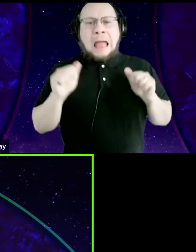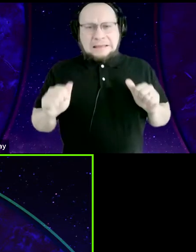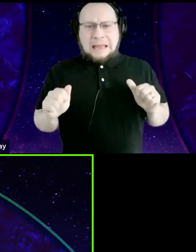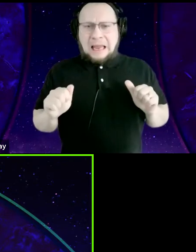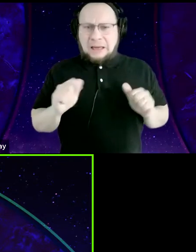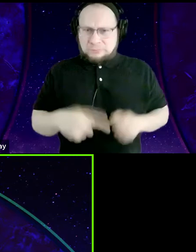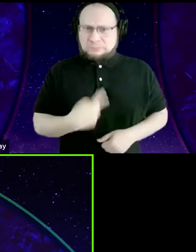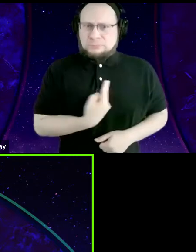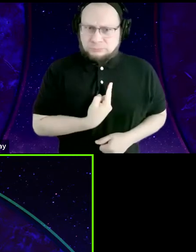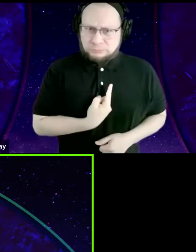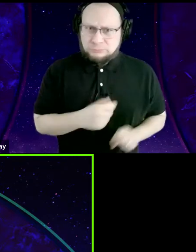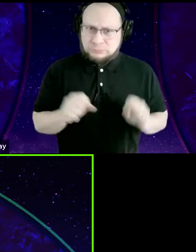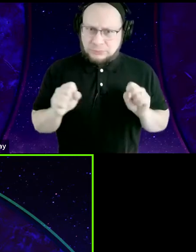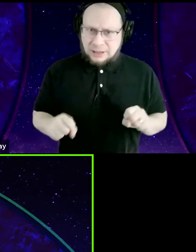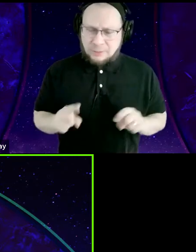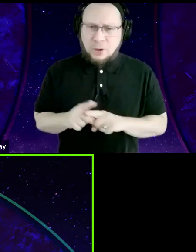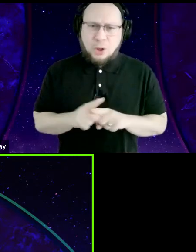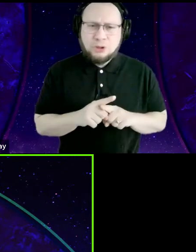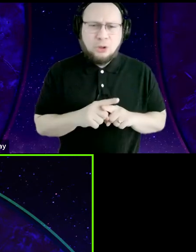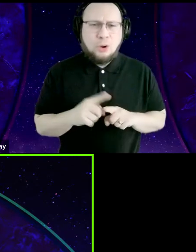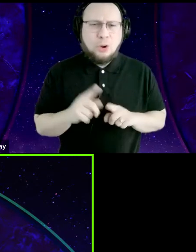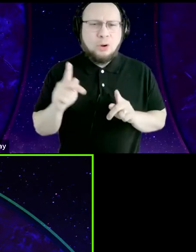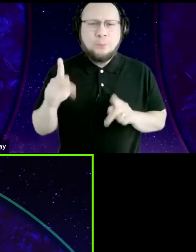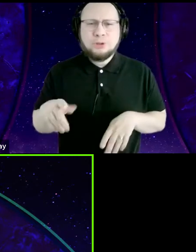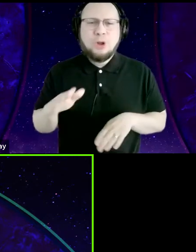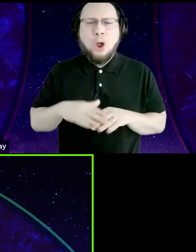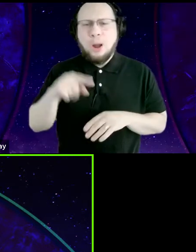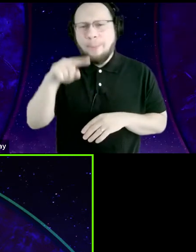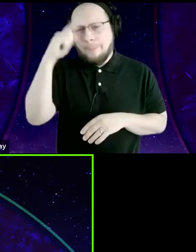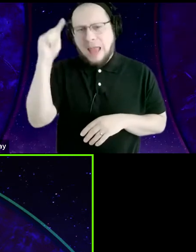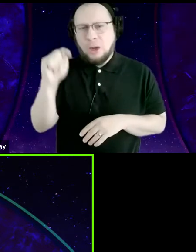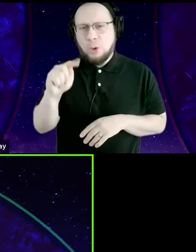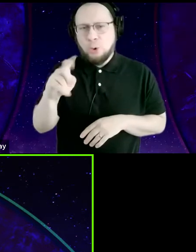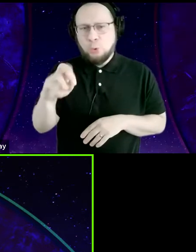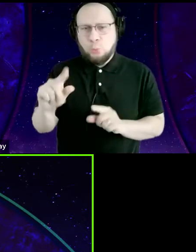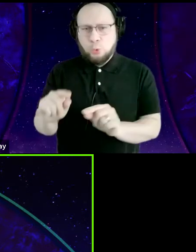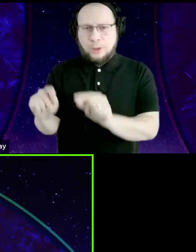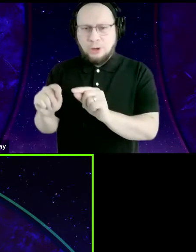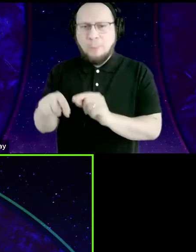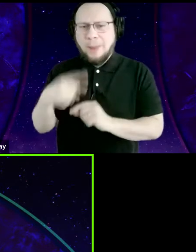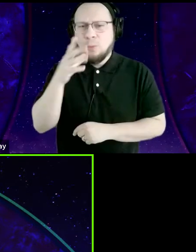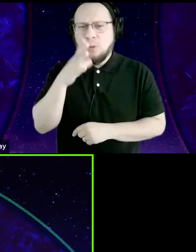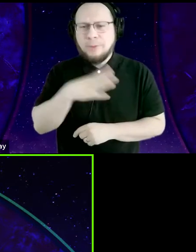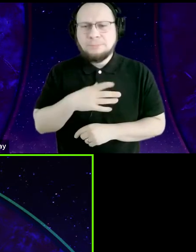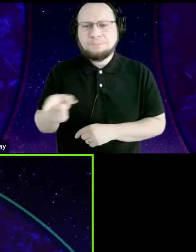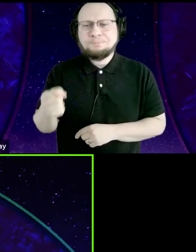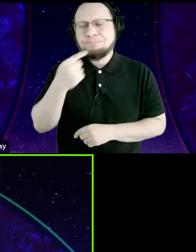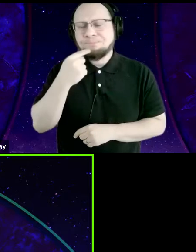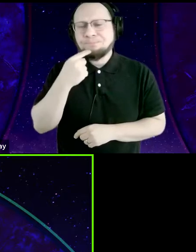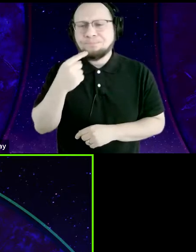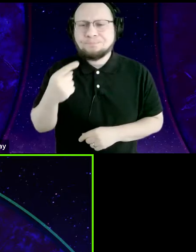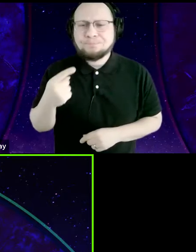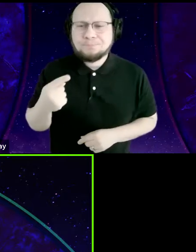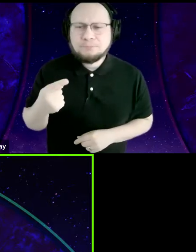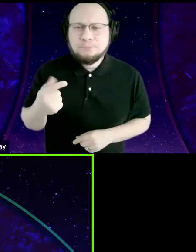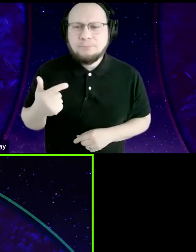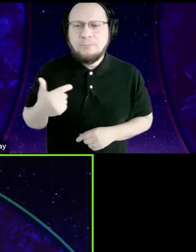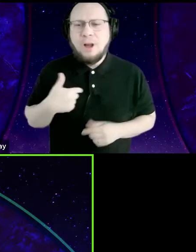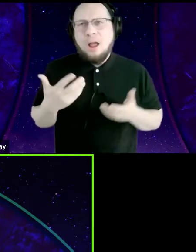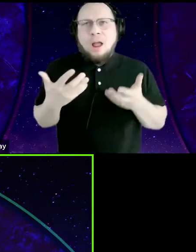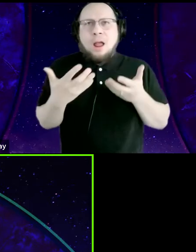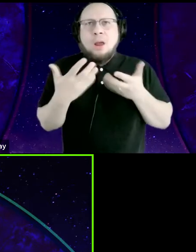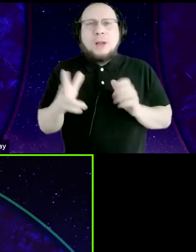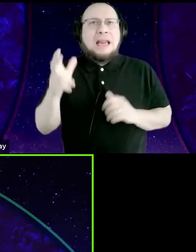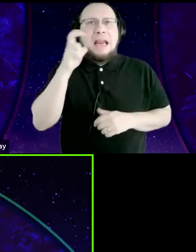myself, but I also, someone on Twitter, I think it was on Black Twitter, was like, this was a Black woman. She said, I don't want to hear